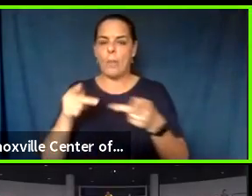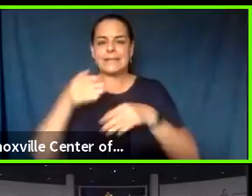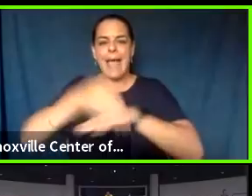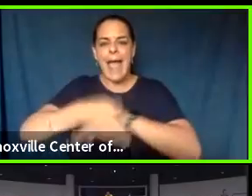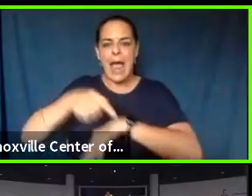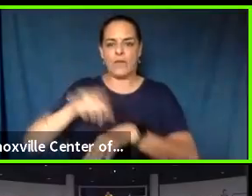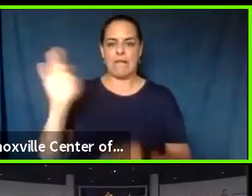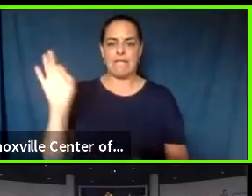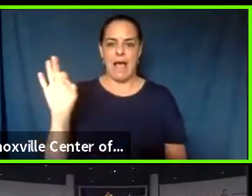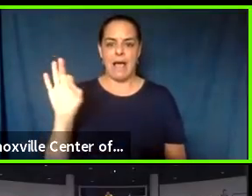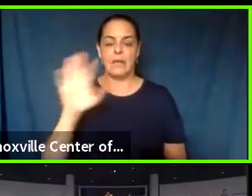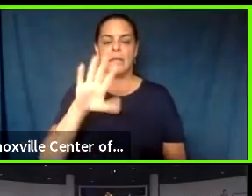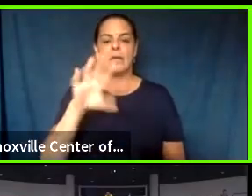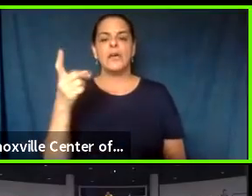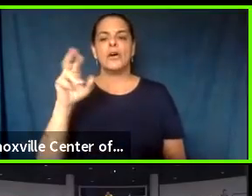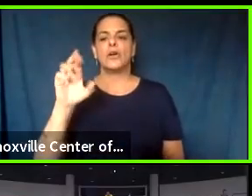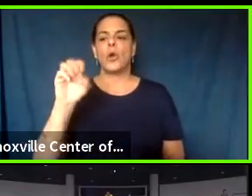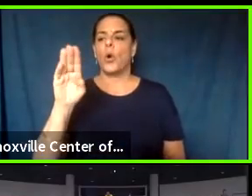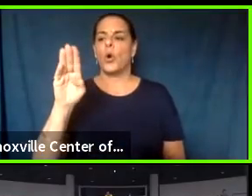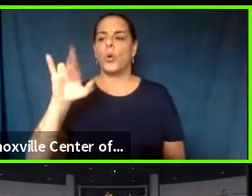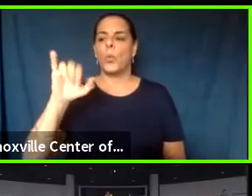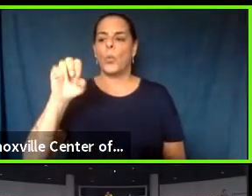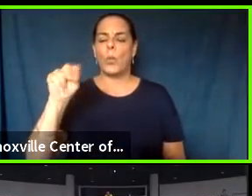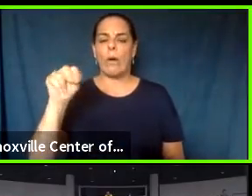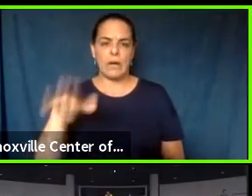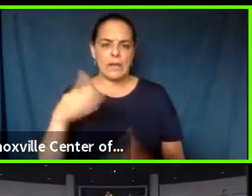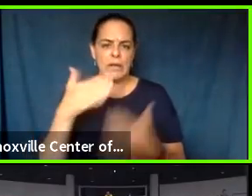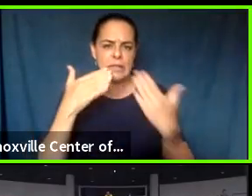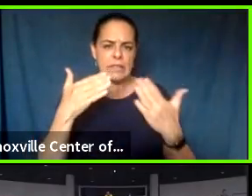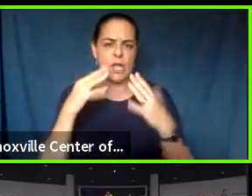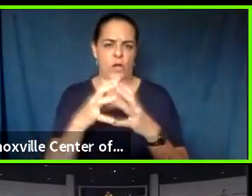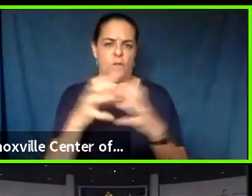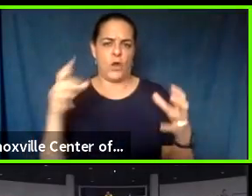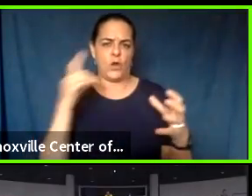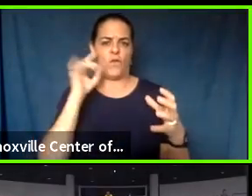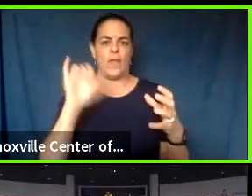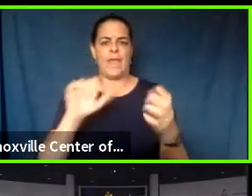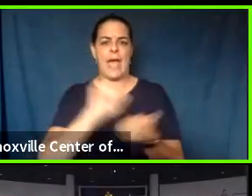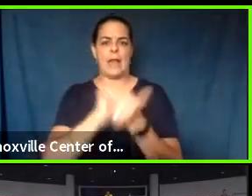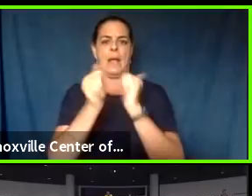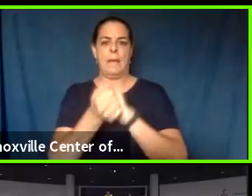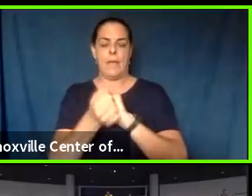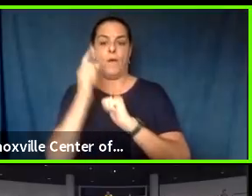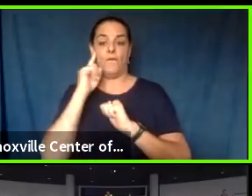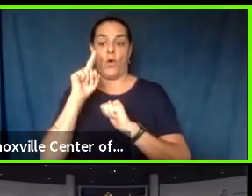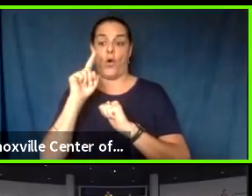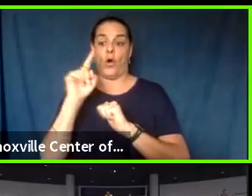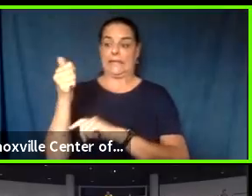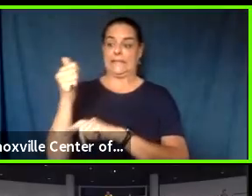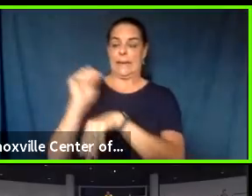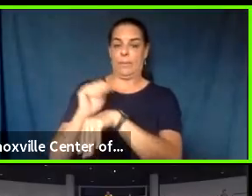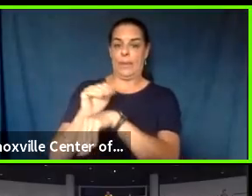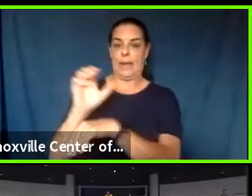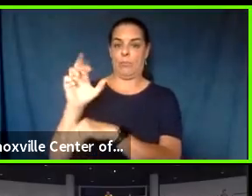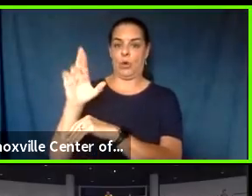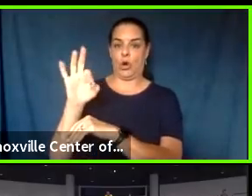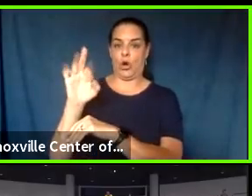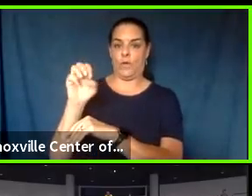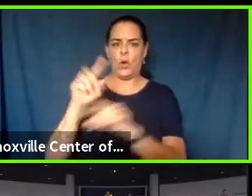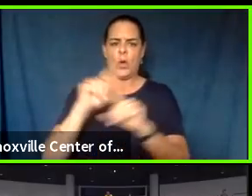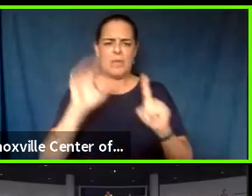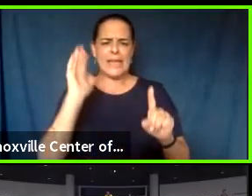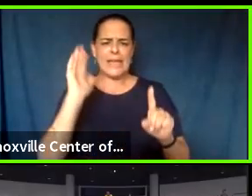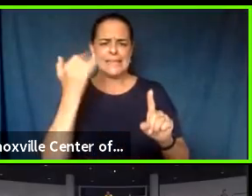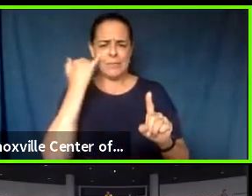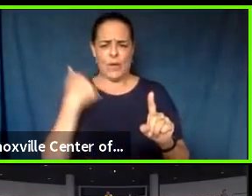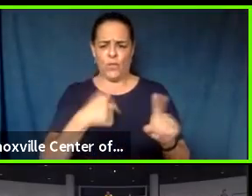O'Brien, thank you very much for the issue or the amendment for the 10 p.m. But it would seem that if we close at